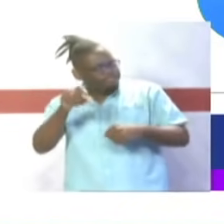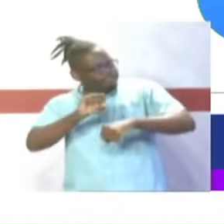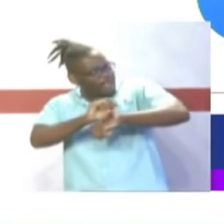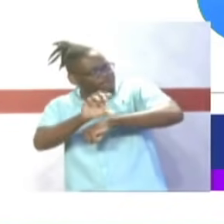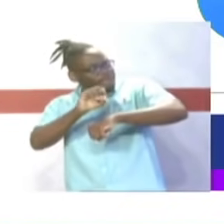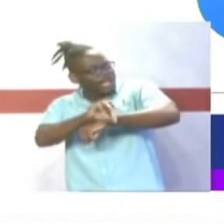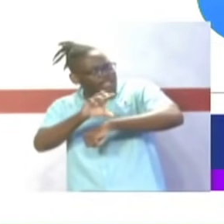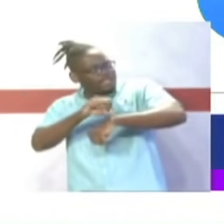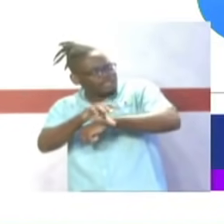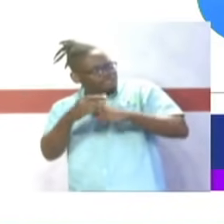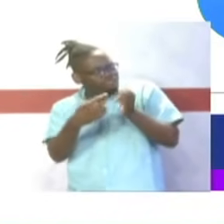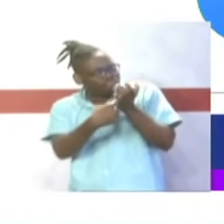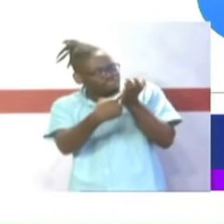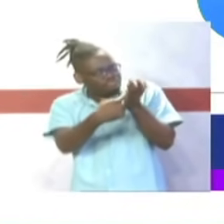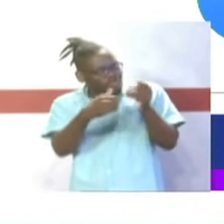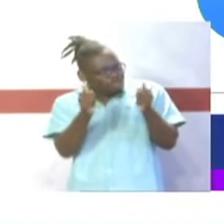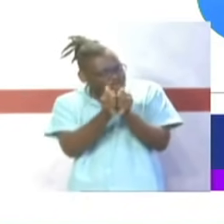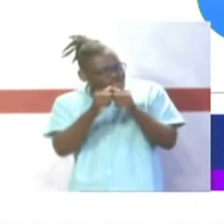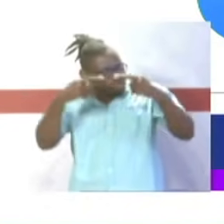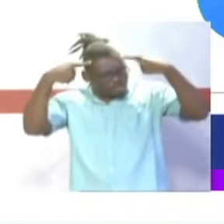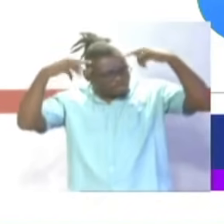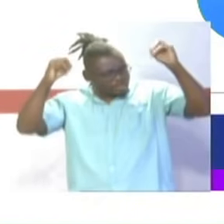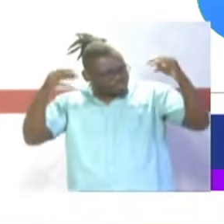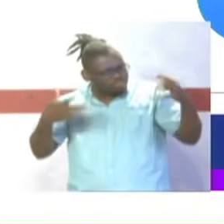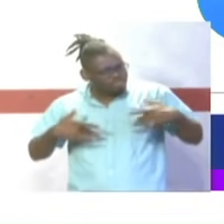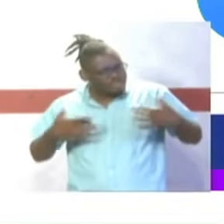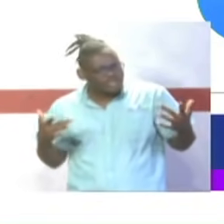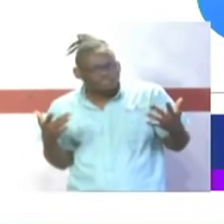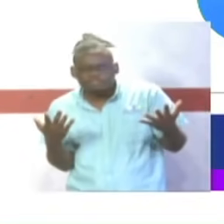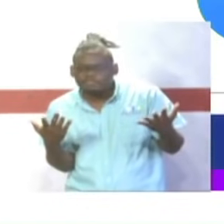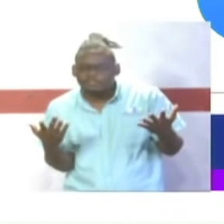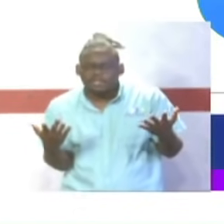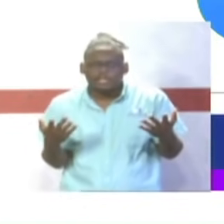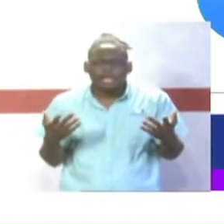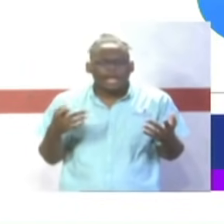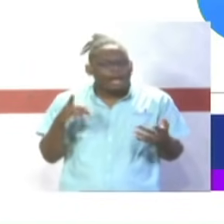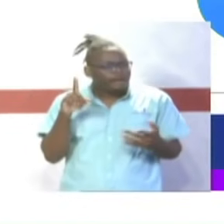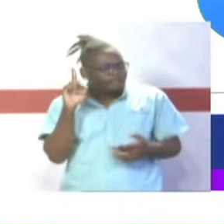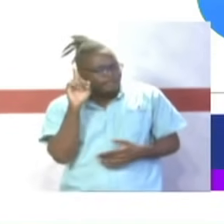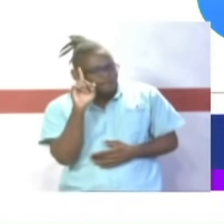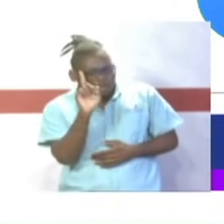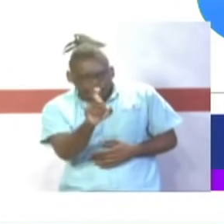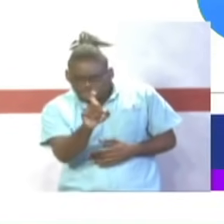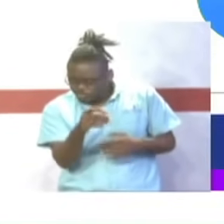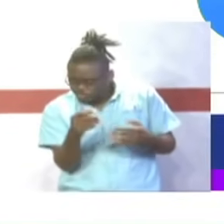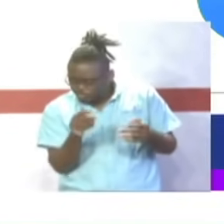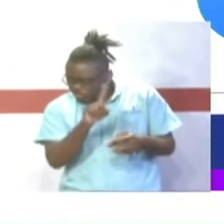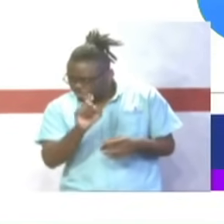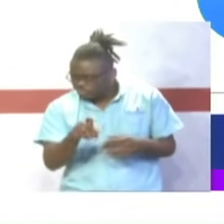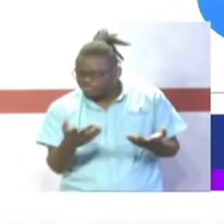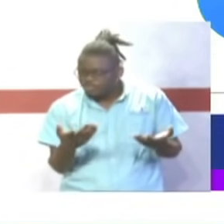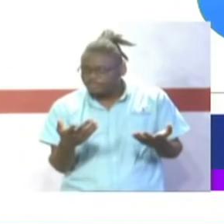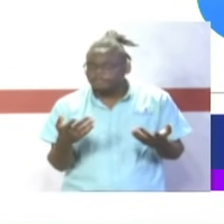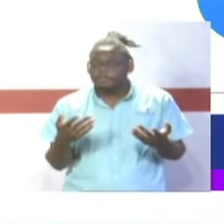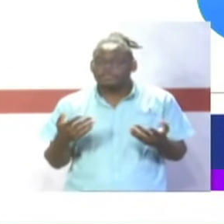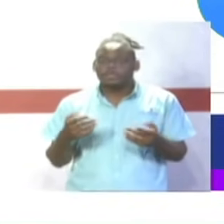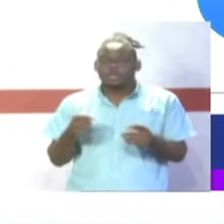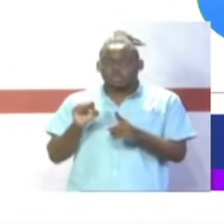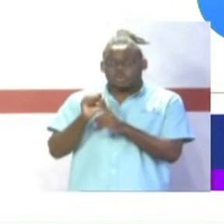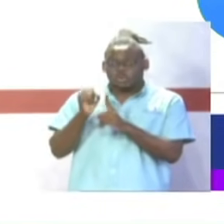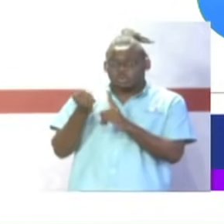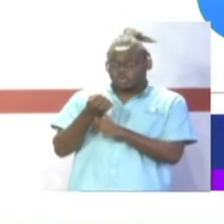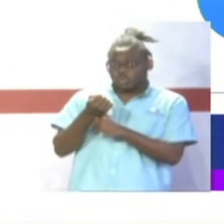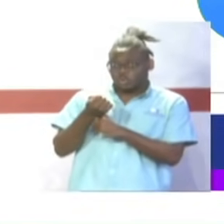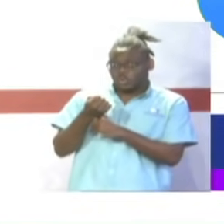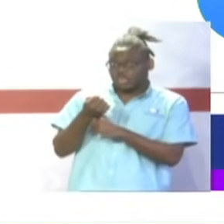with the Prime Minister. I wanted to find out, does the situation in ICU, where ICU is